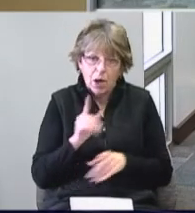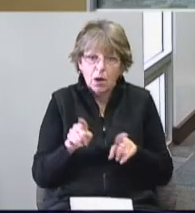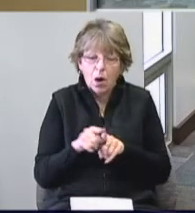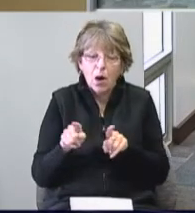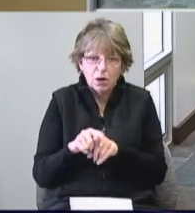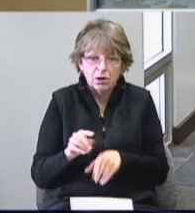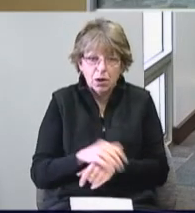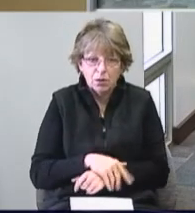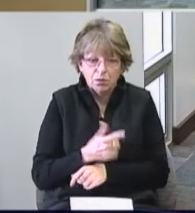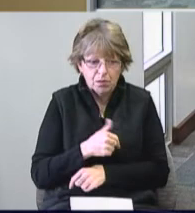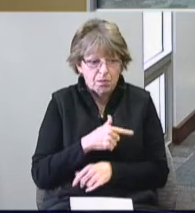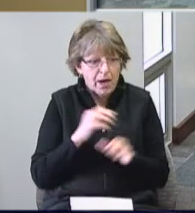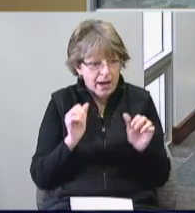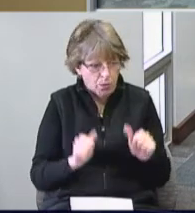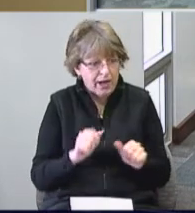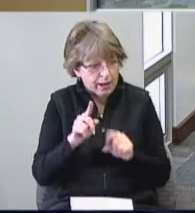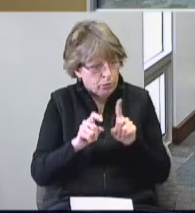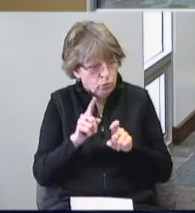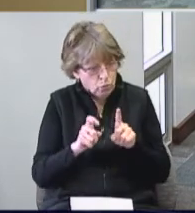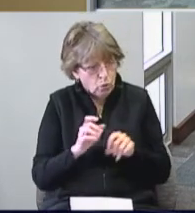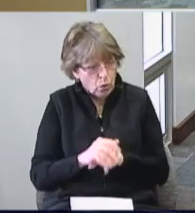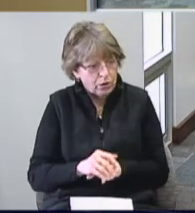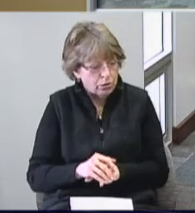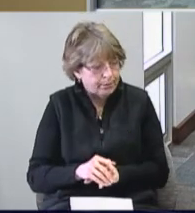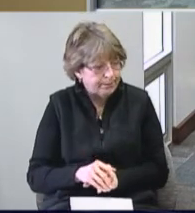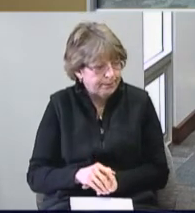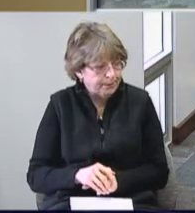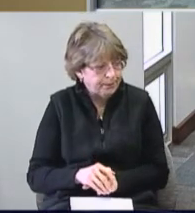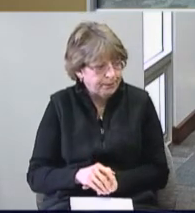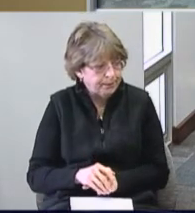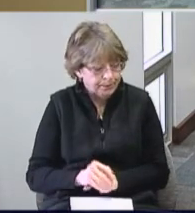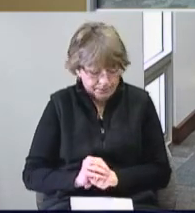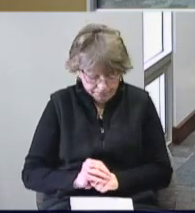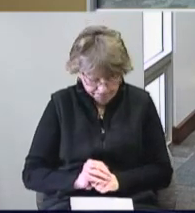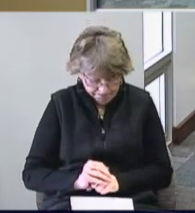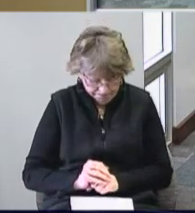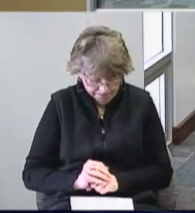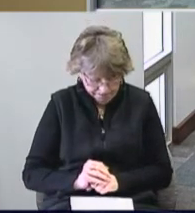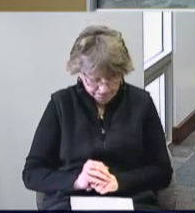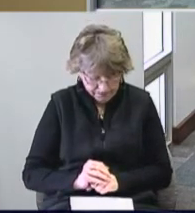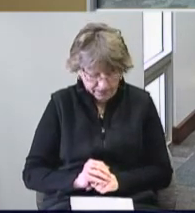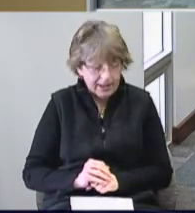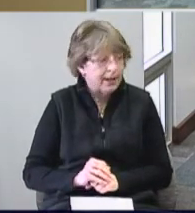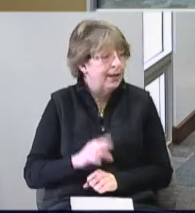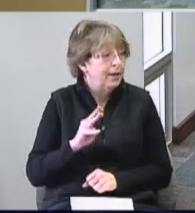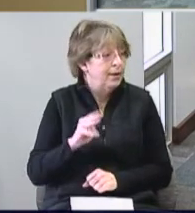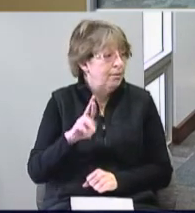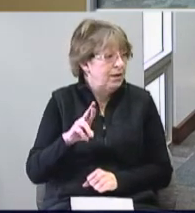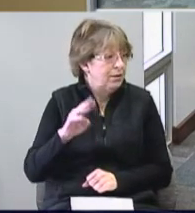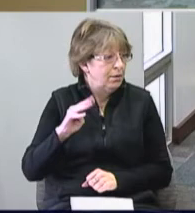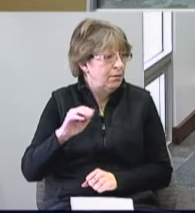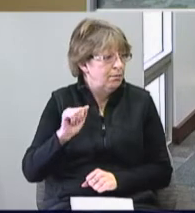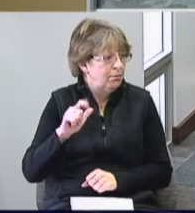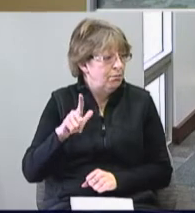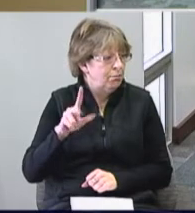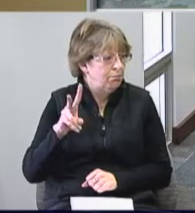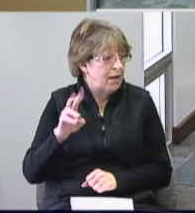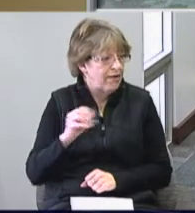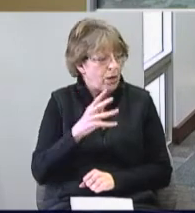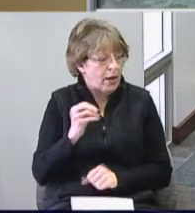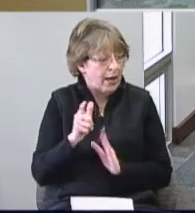can follow up with questions of either party. Great. Mr. Malvo, or your